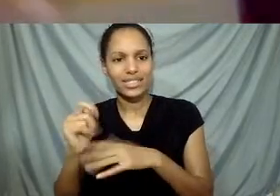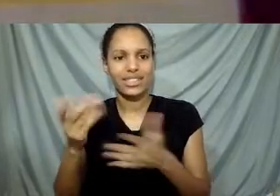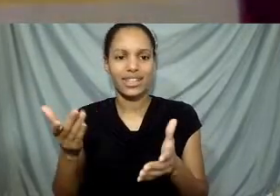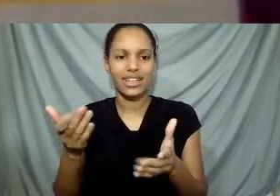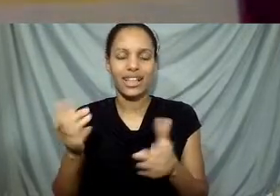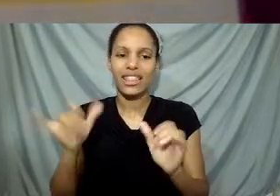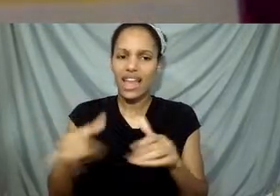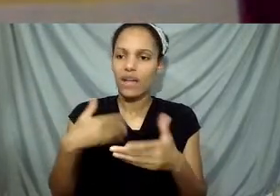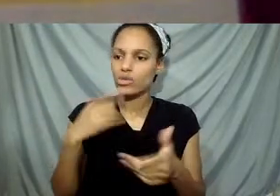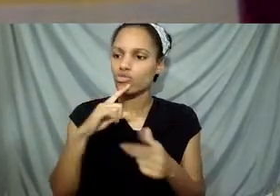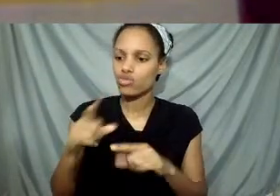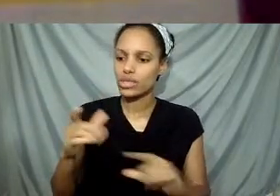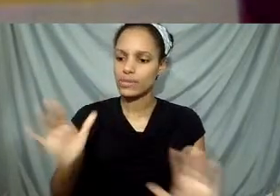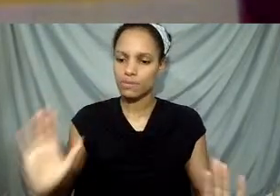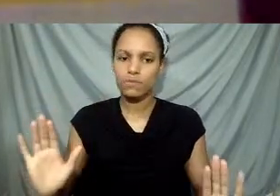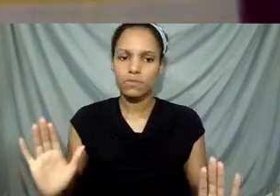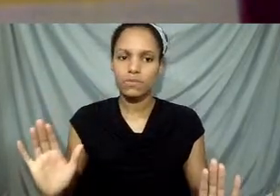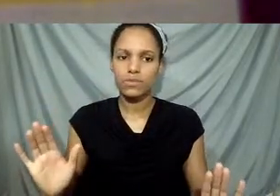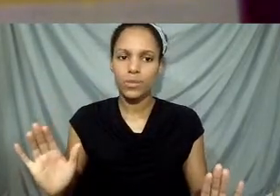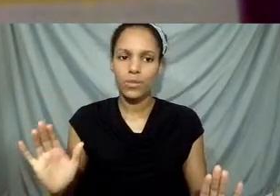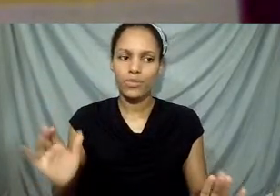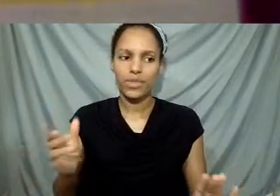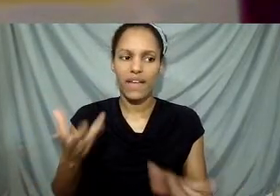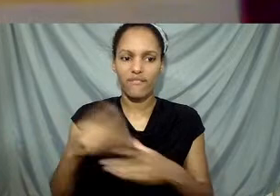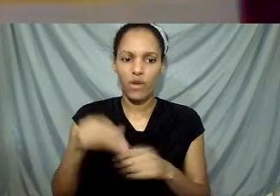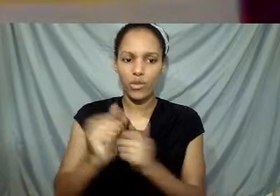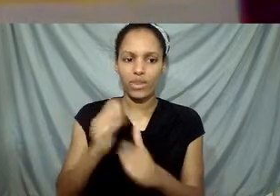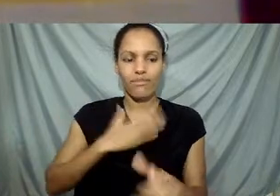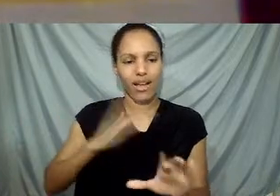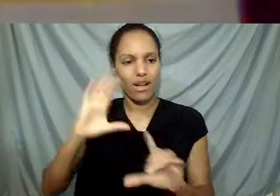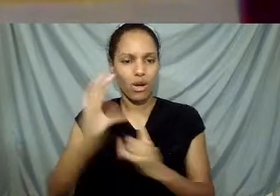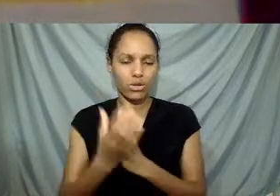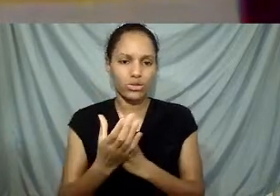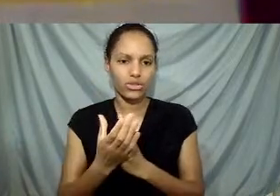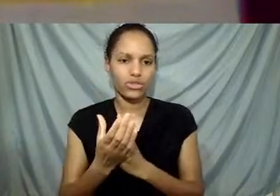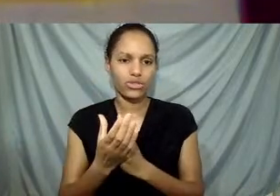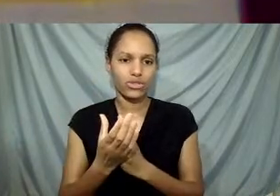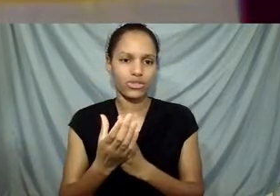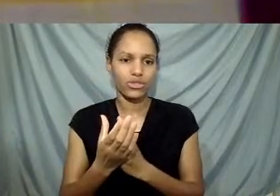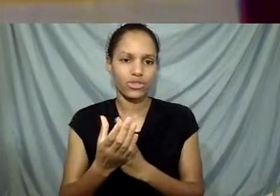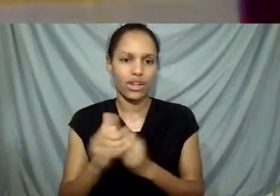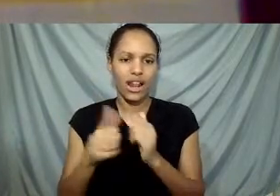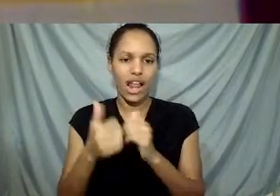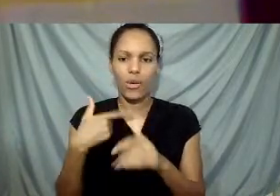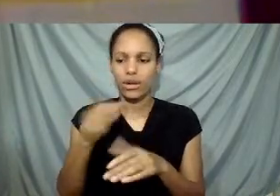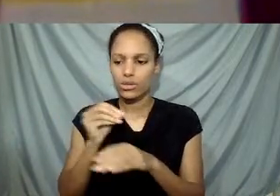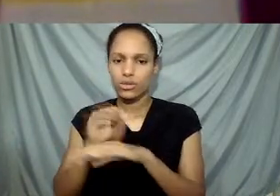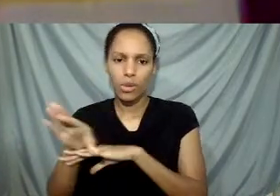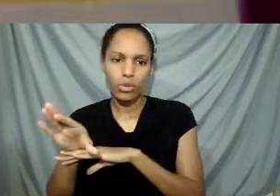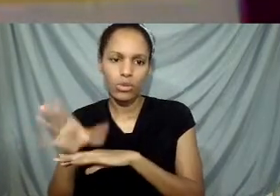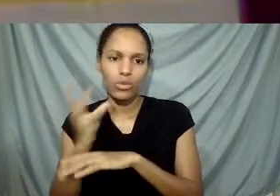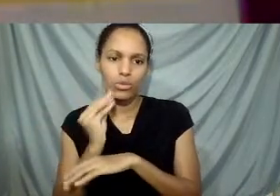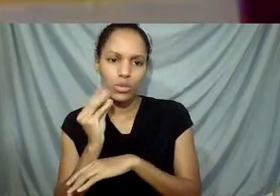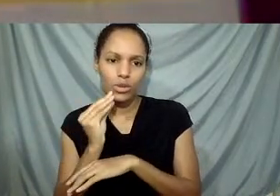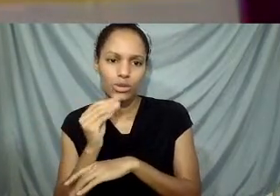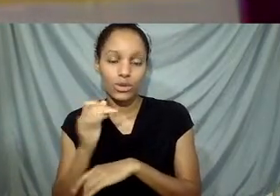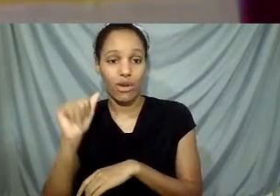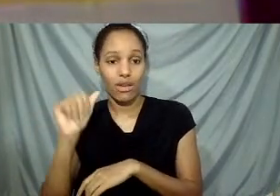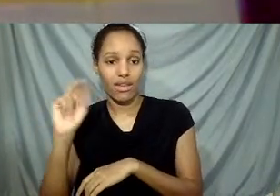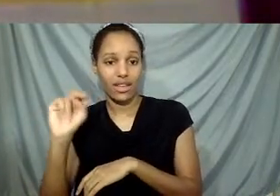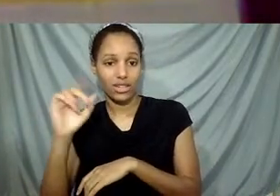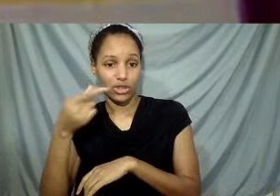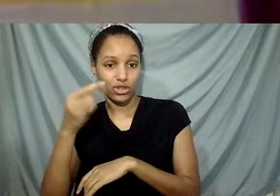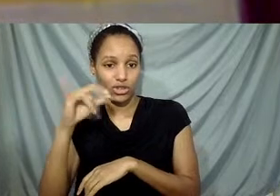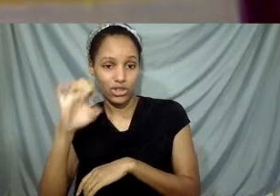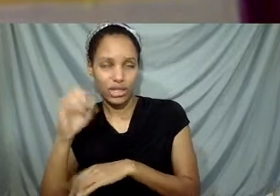able to put in my culture into what I was being exposed to. So Angie, thank you, girl. I followed you